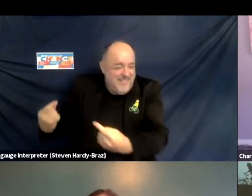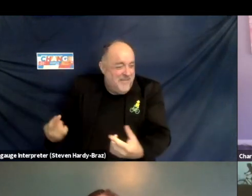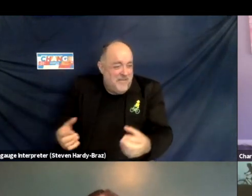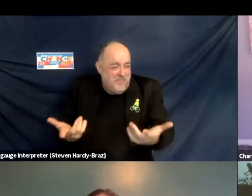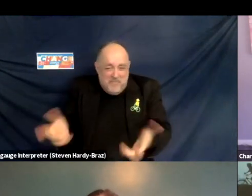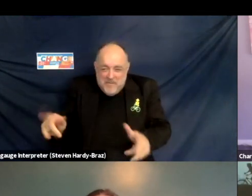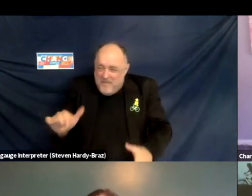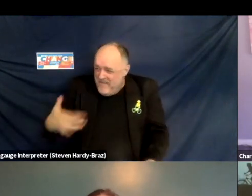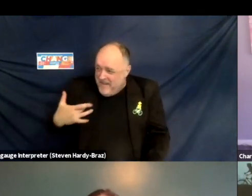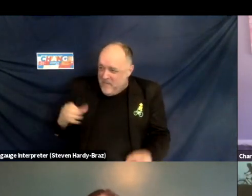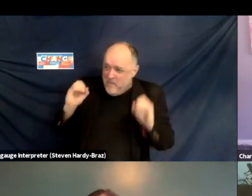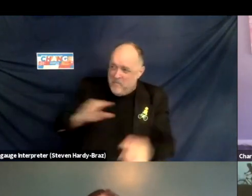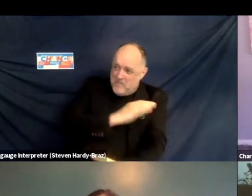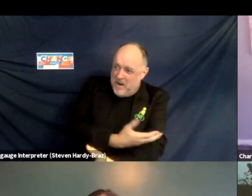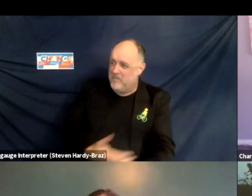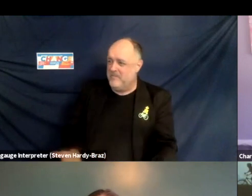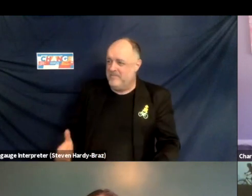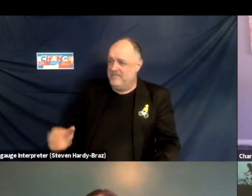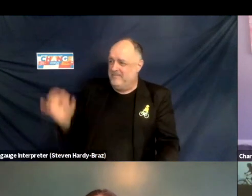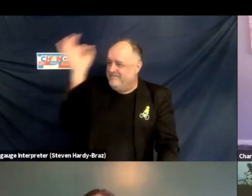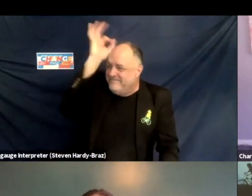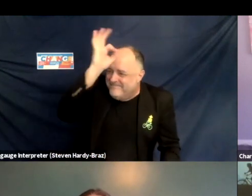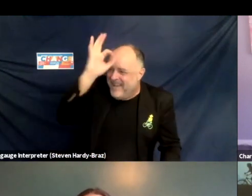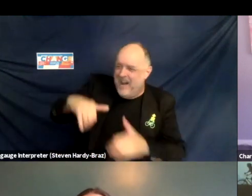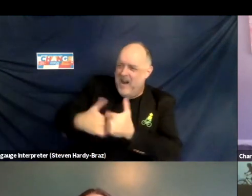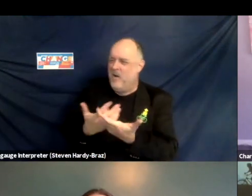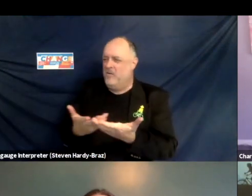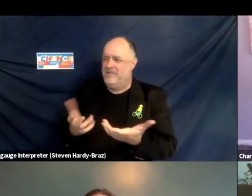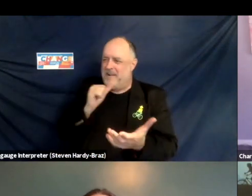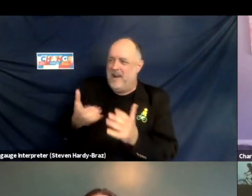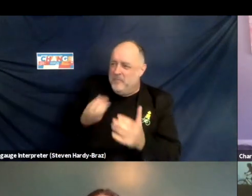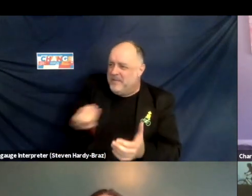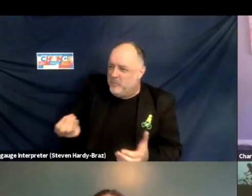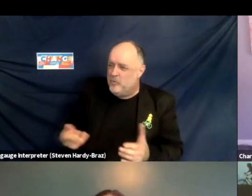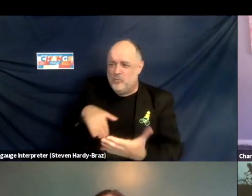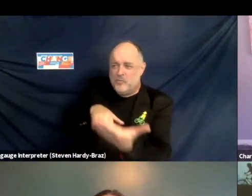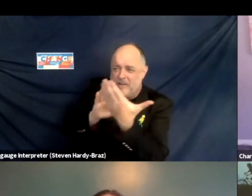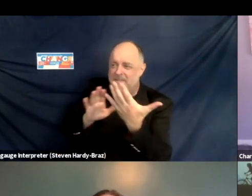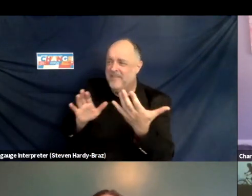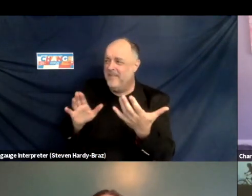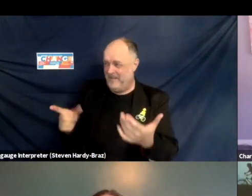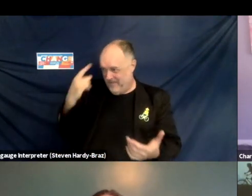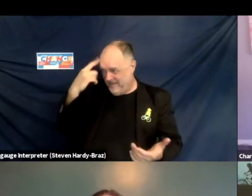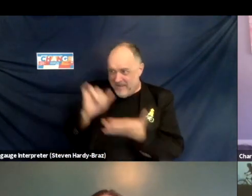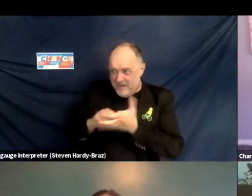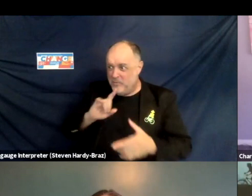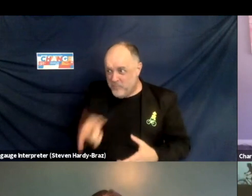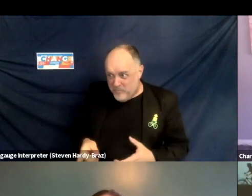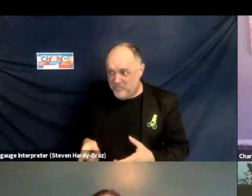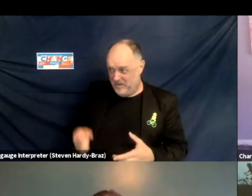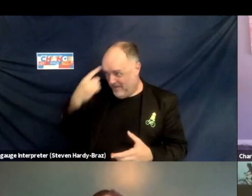know-how, or they even lack the resources to address this issue. I say, if that is true of you, diversify your